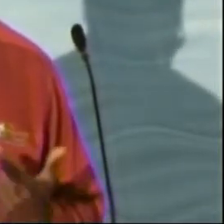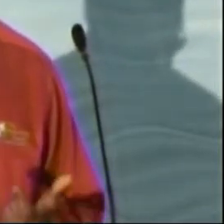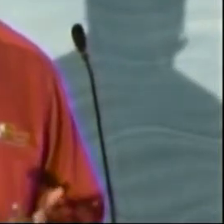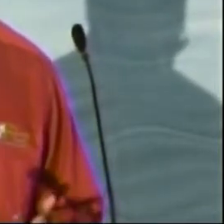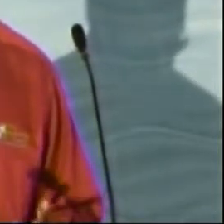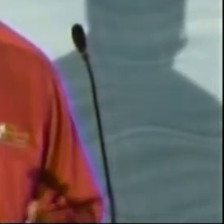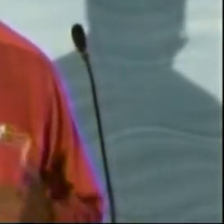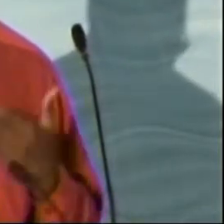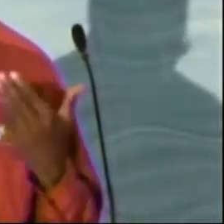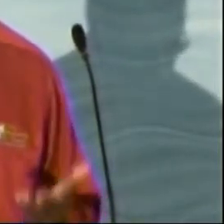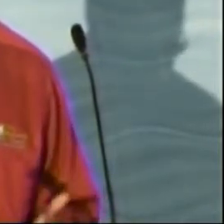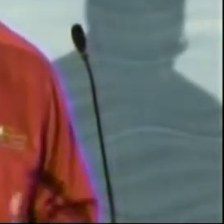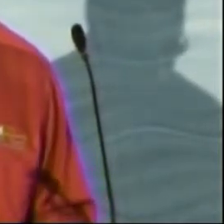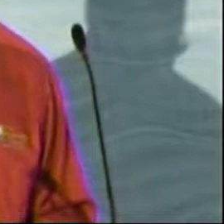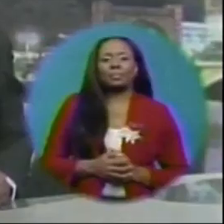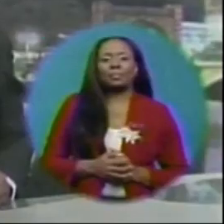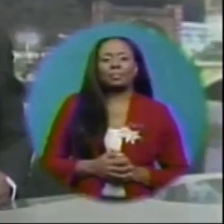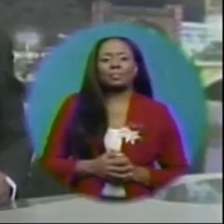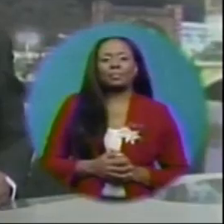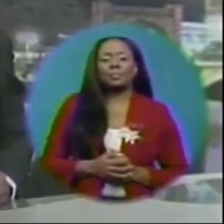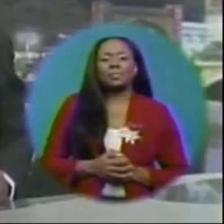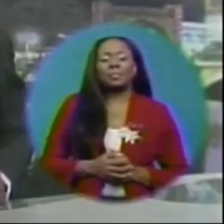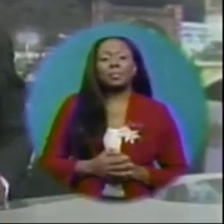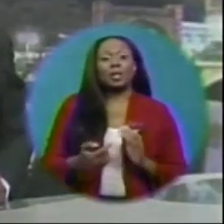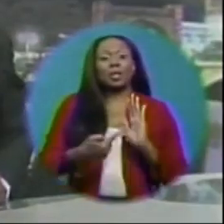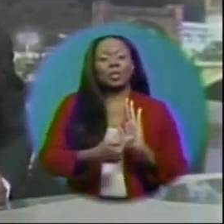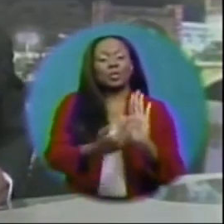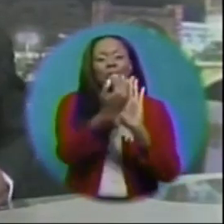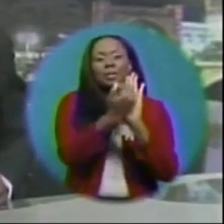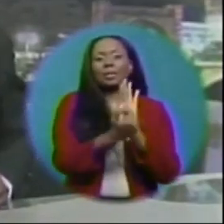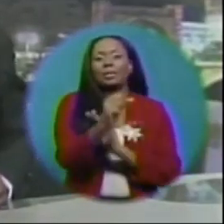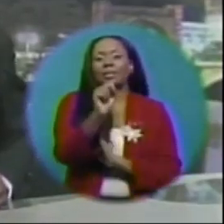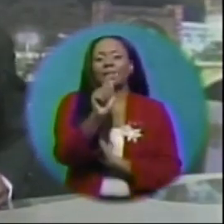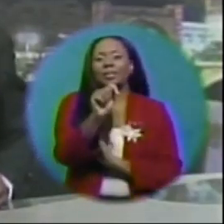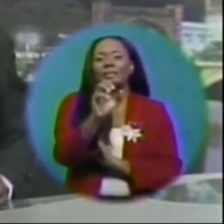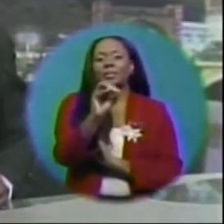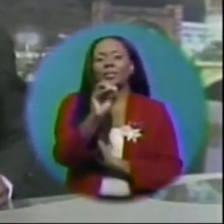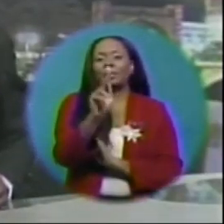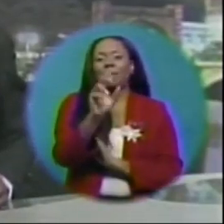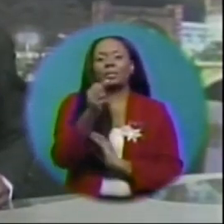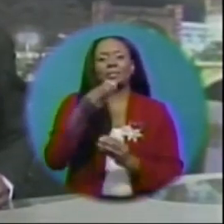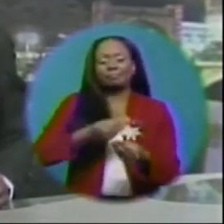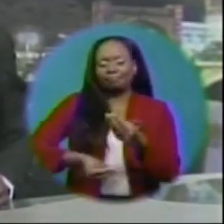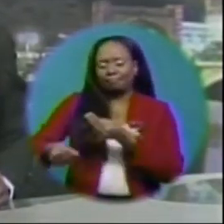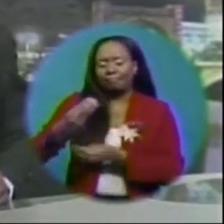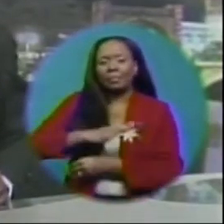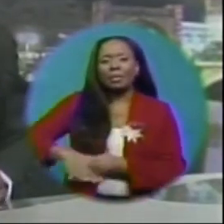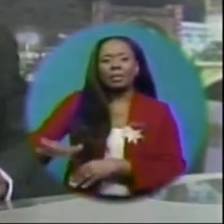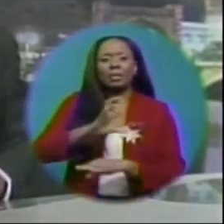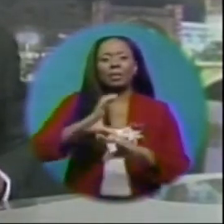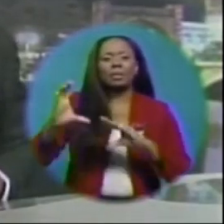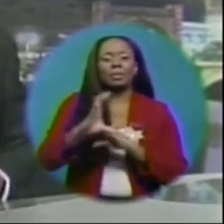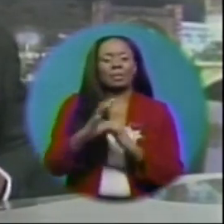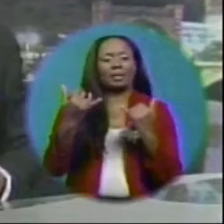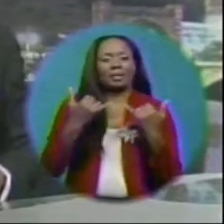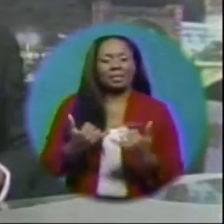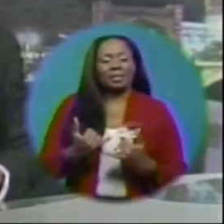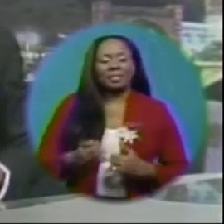of our parts, on the part of all of us. Well, here now is a look at how stocks traded on selected exchanges across the